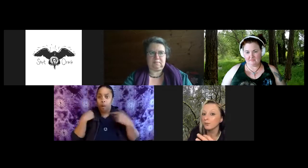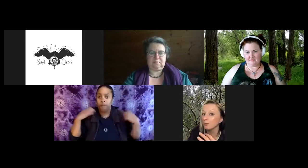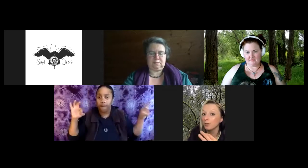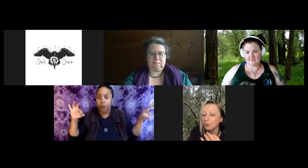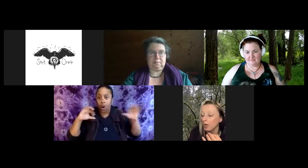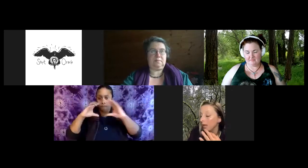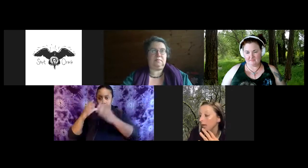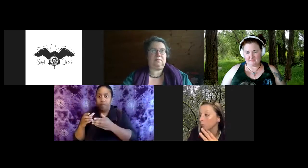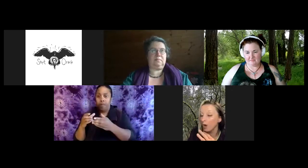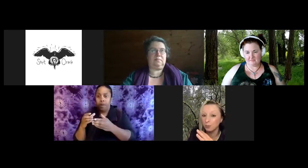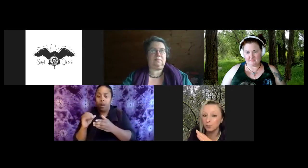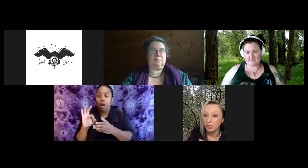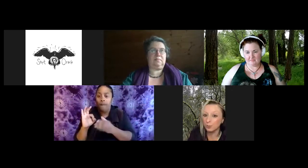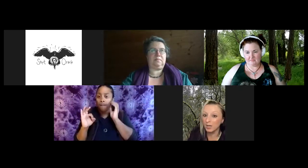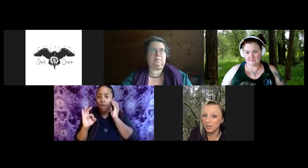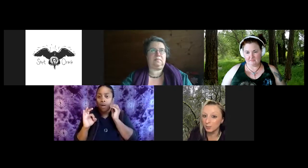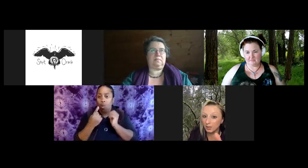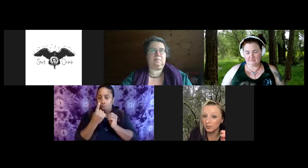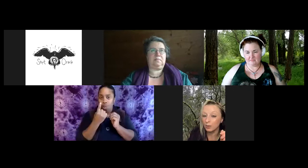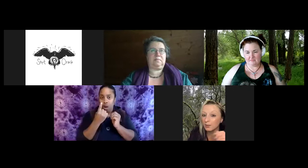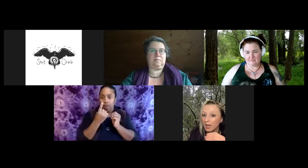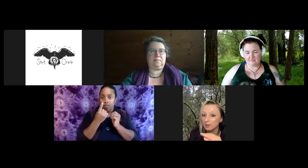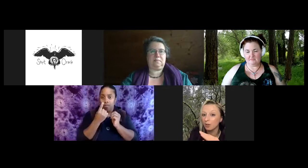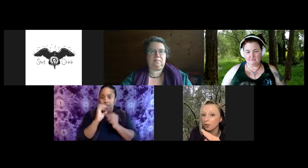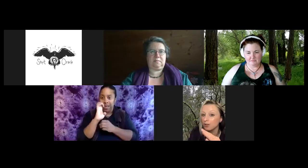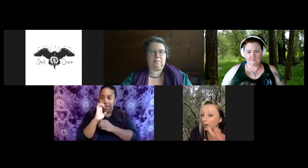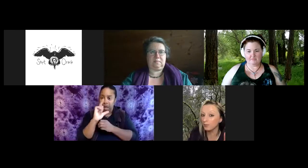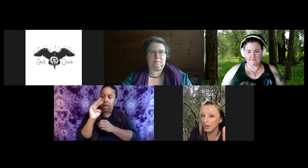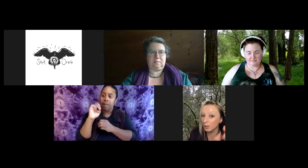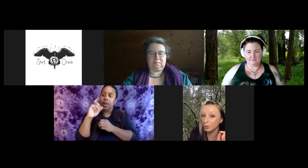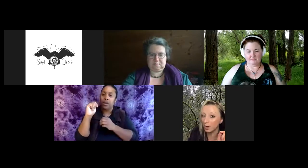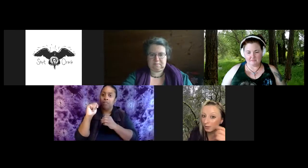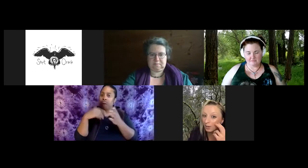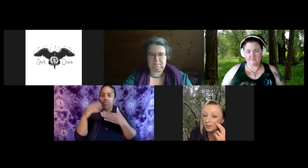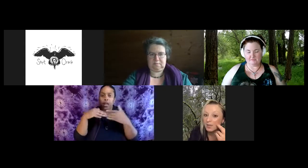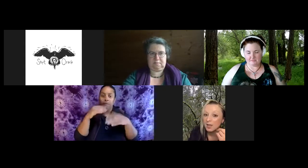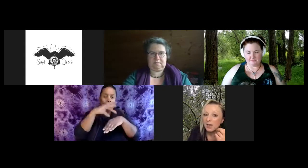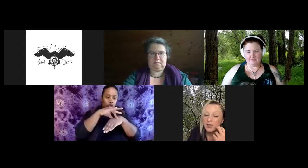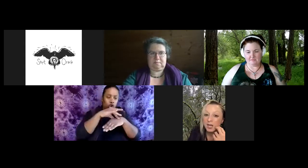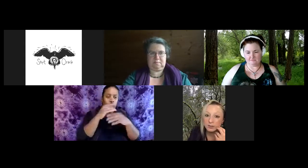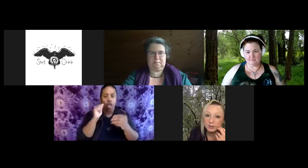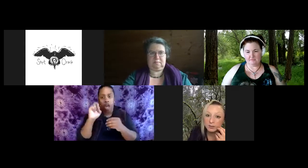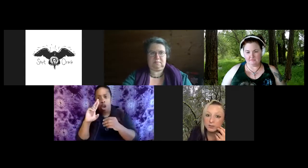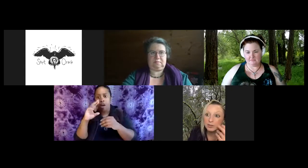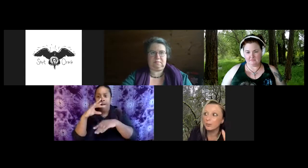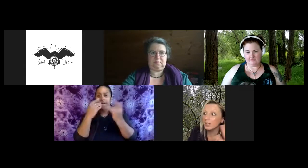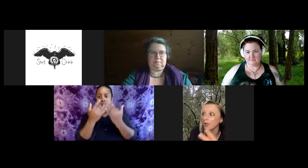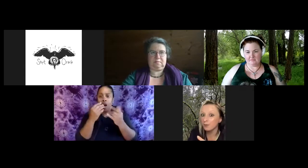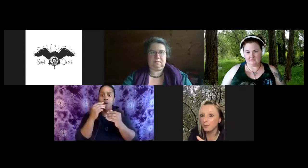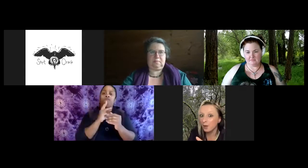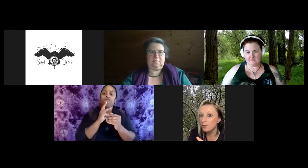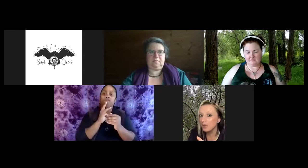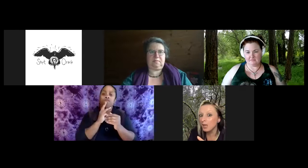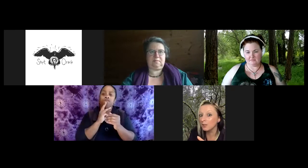of one purebred element, whether that's earth, air, fire, or water. And then so many